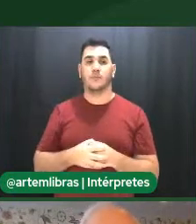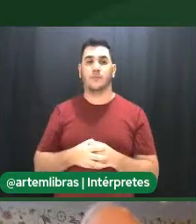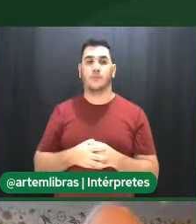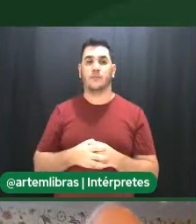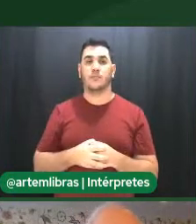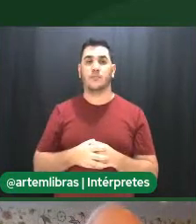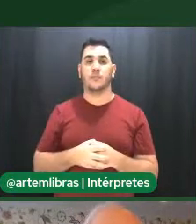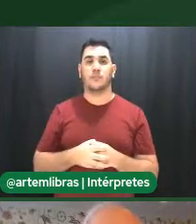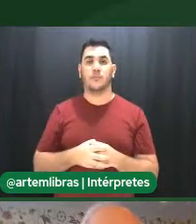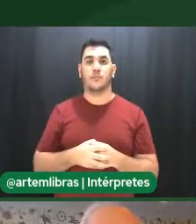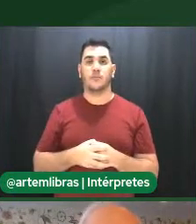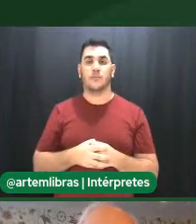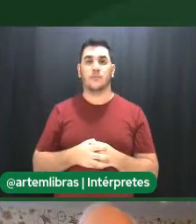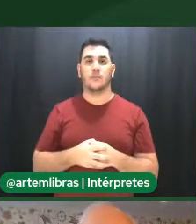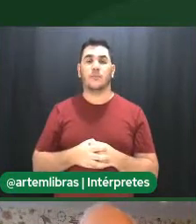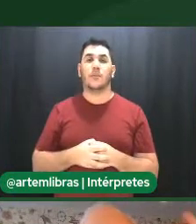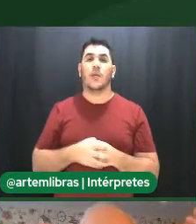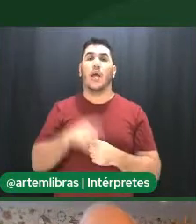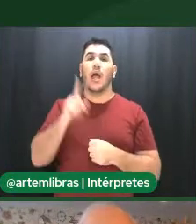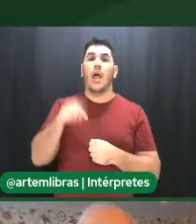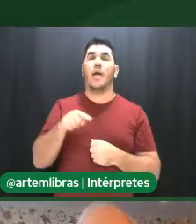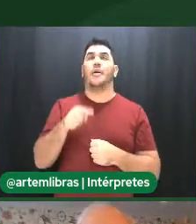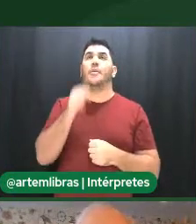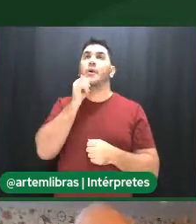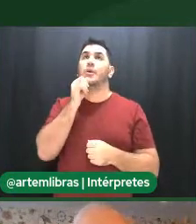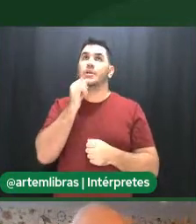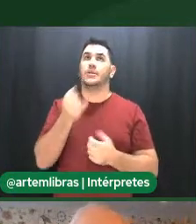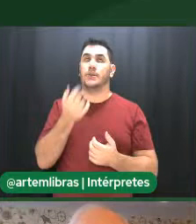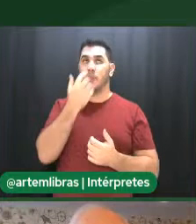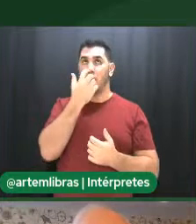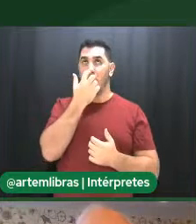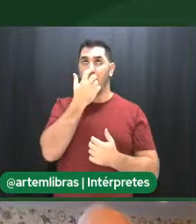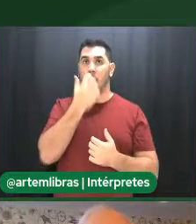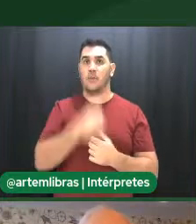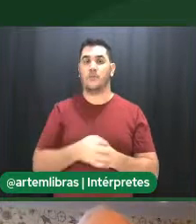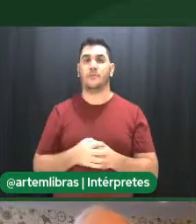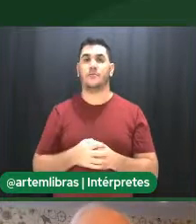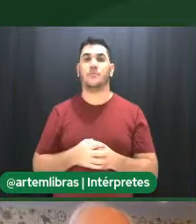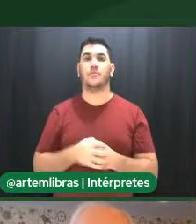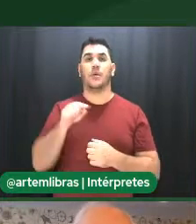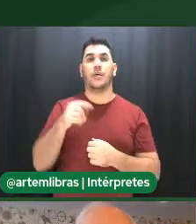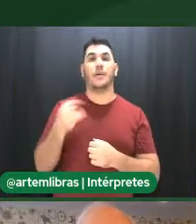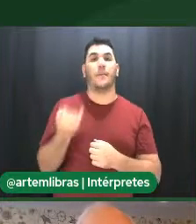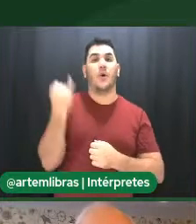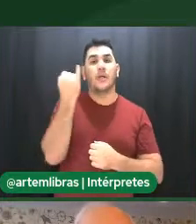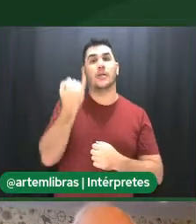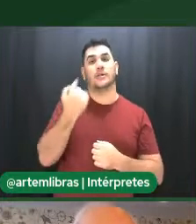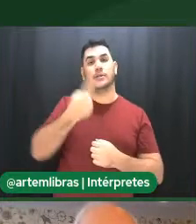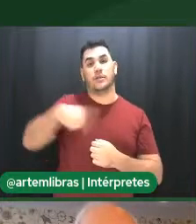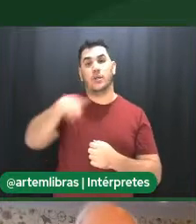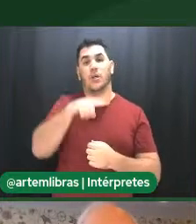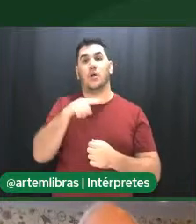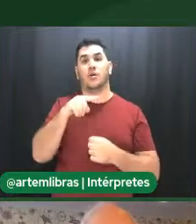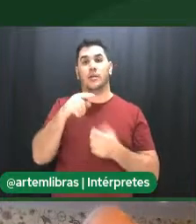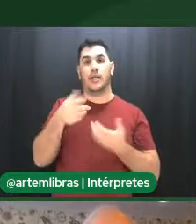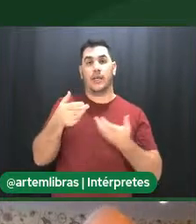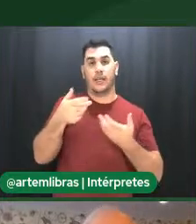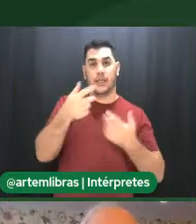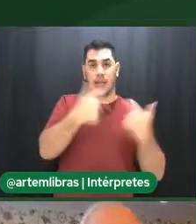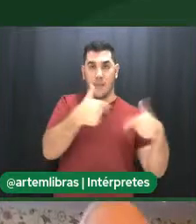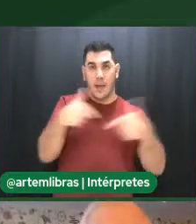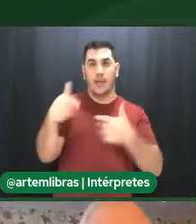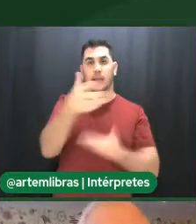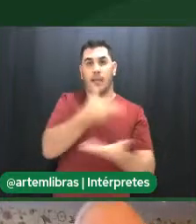situation in human factors design and research. And so the idea of interlocks or guards have